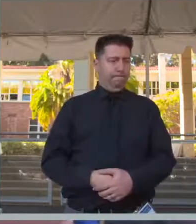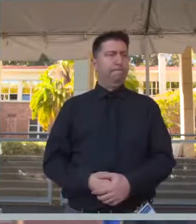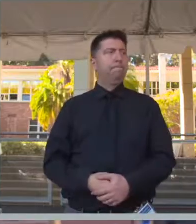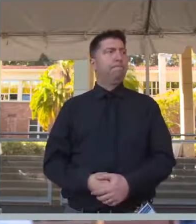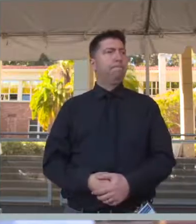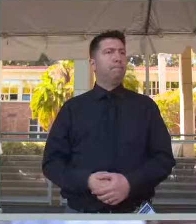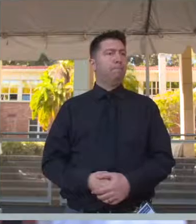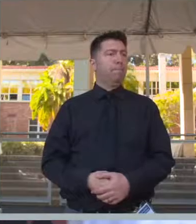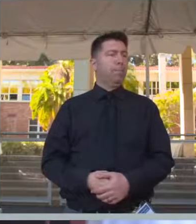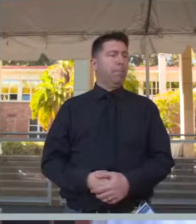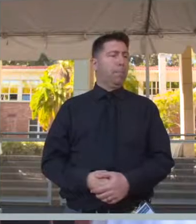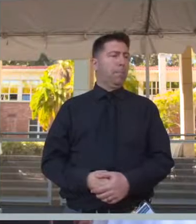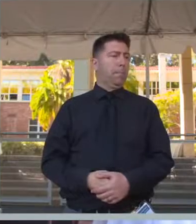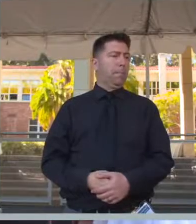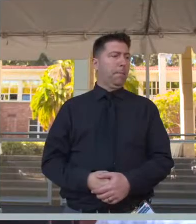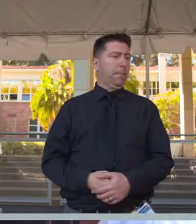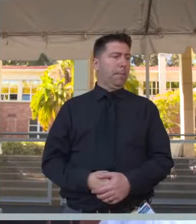Somyi Lee.